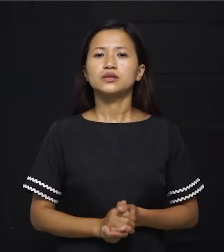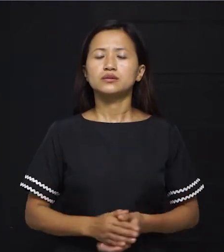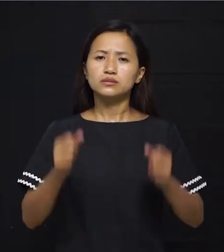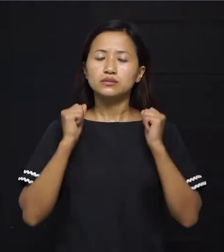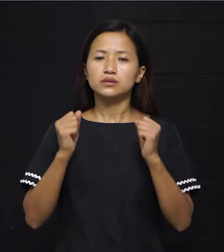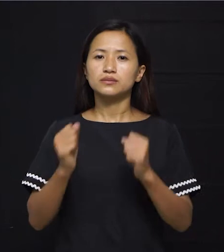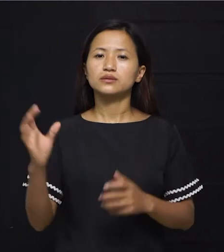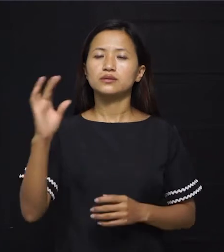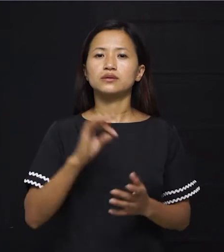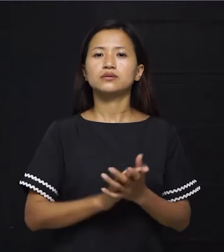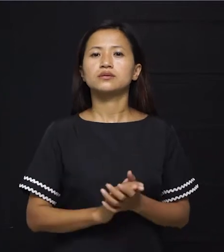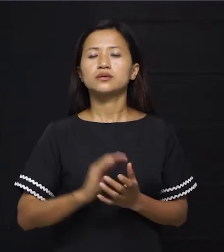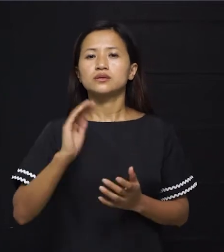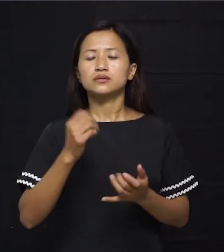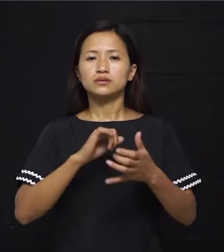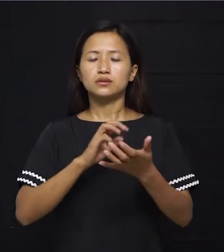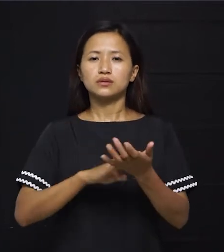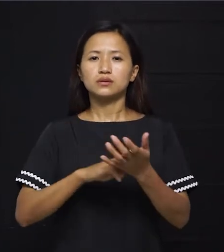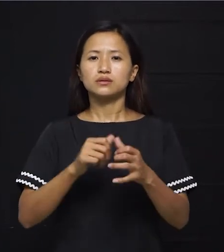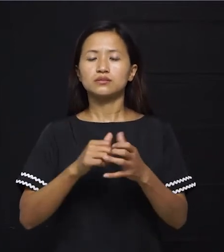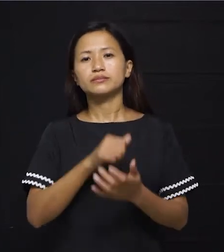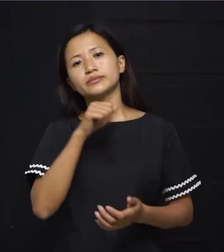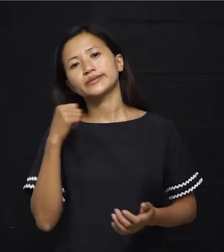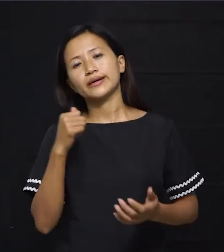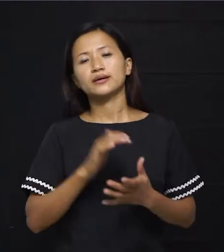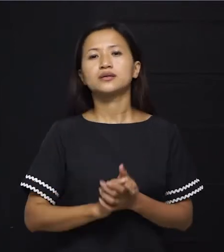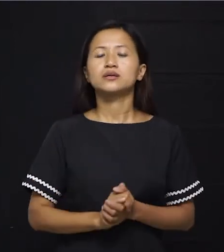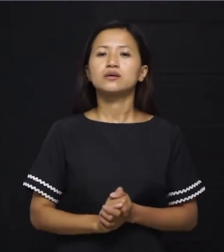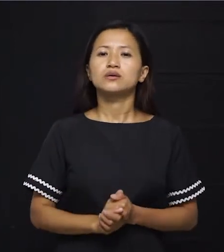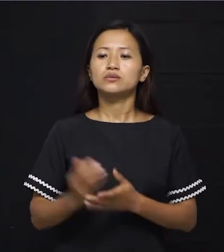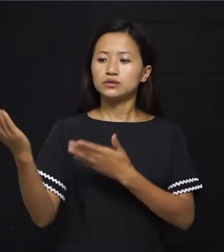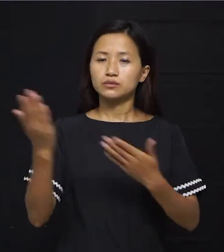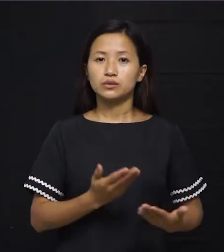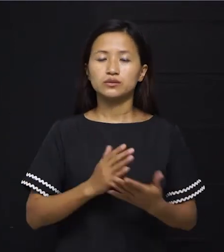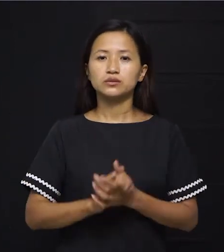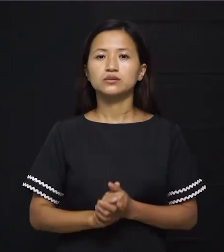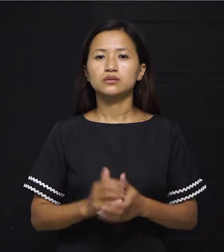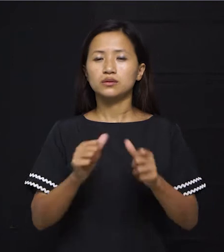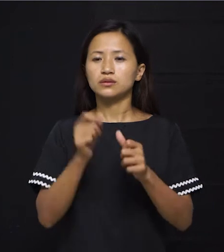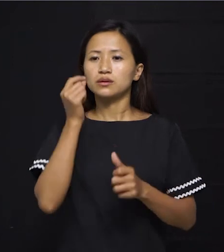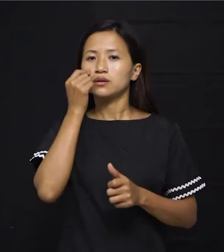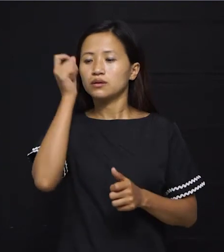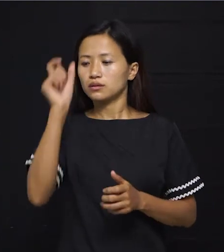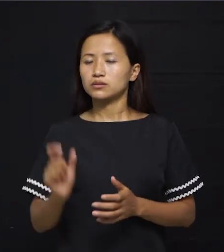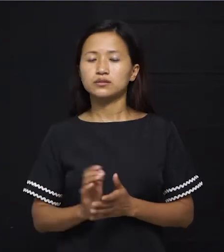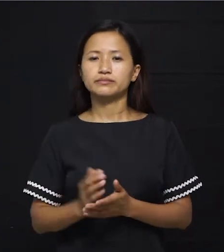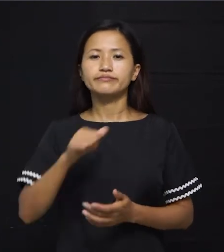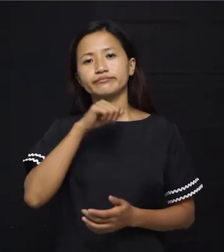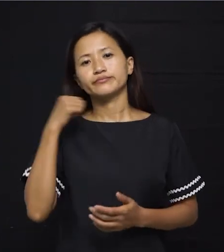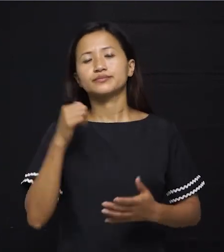trouble again. Why? Because Samju Sahu's bullock died. The one which he bought from Algu died, and